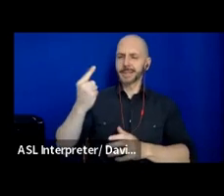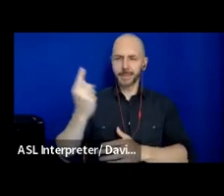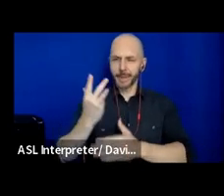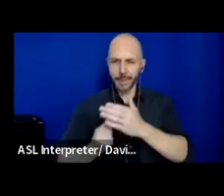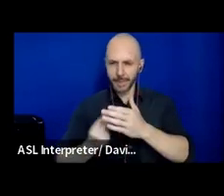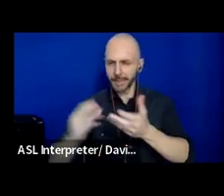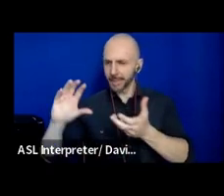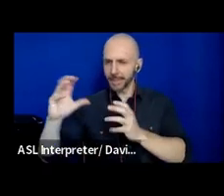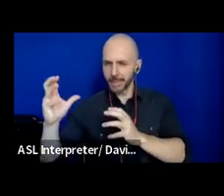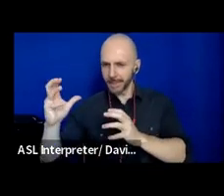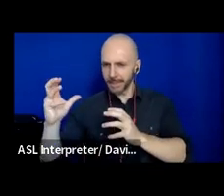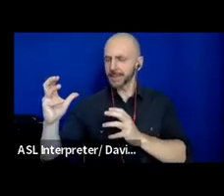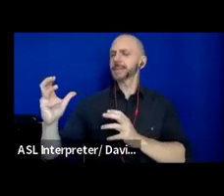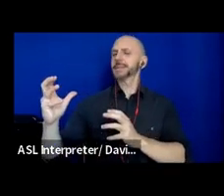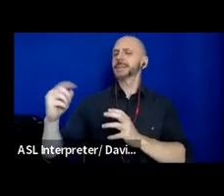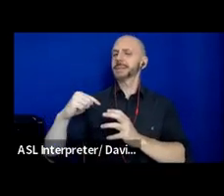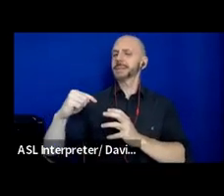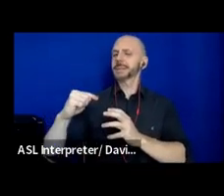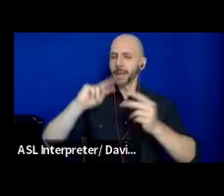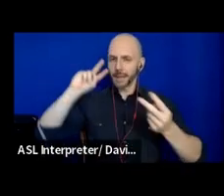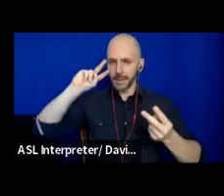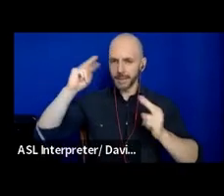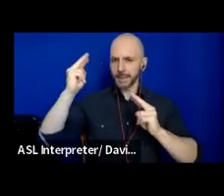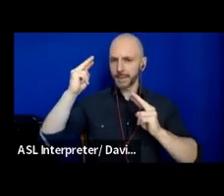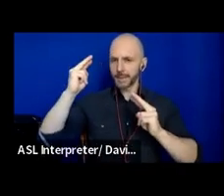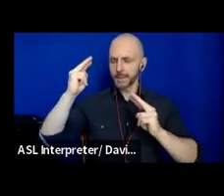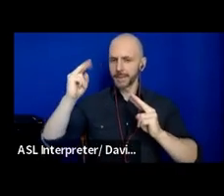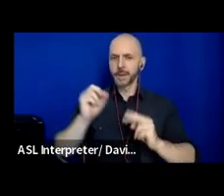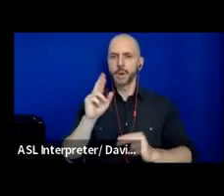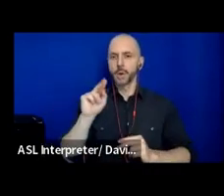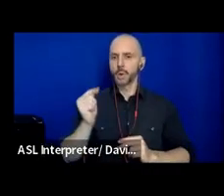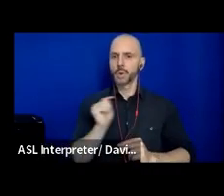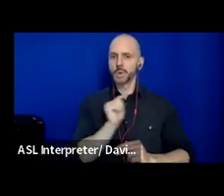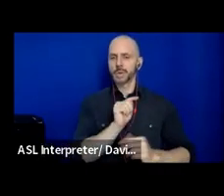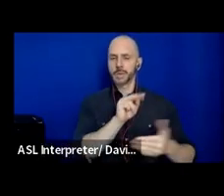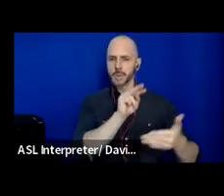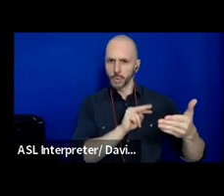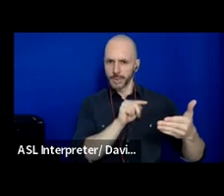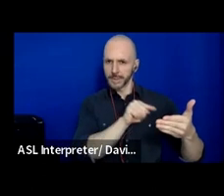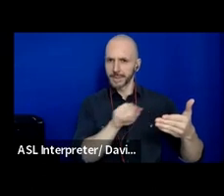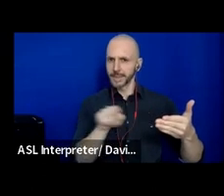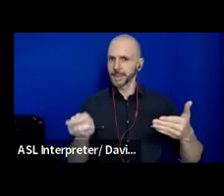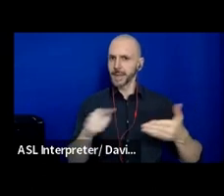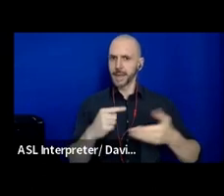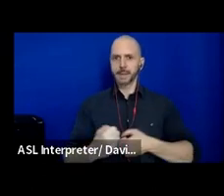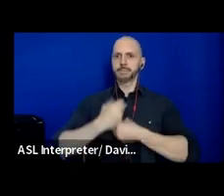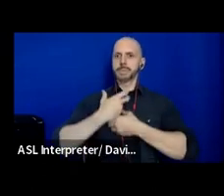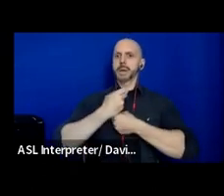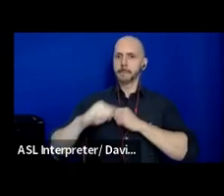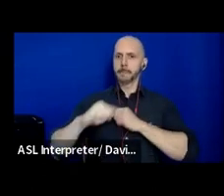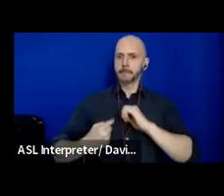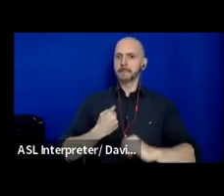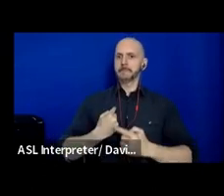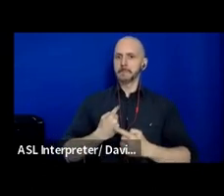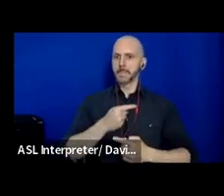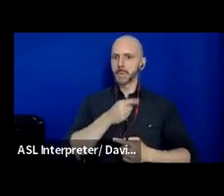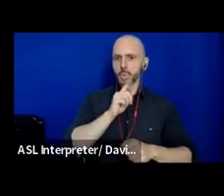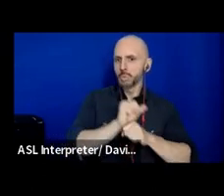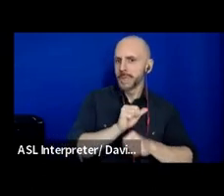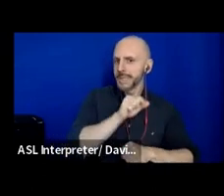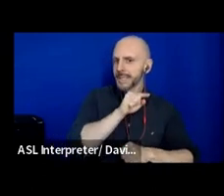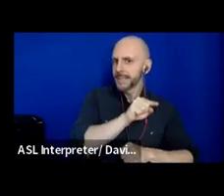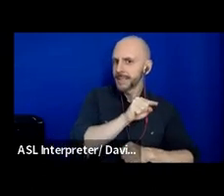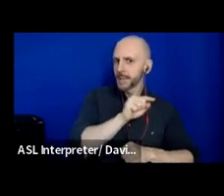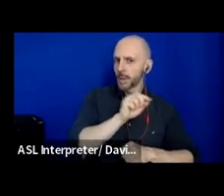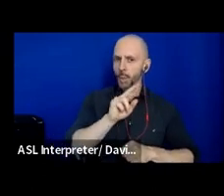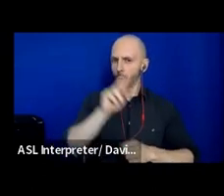that is not consistent with equity's values or expectations for how you should experience, you know, the industry, or the workspaces that you're in, right?